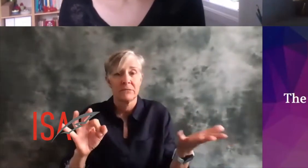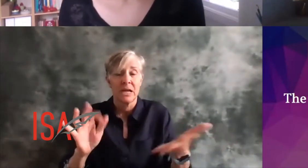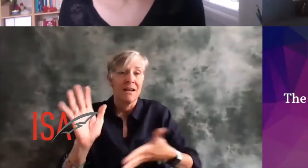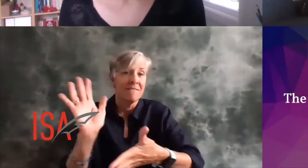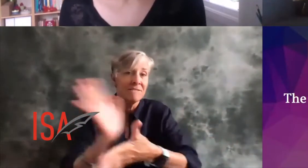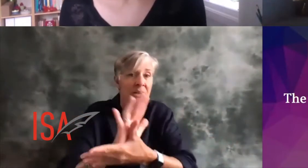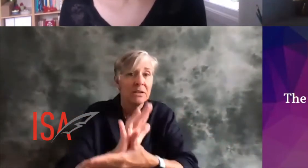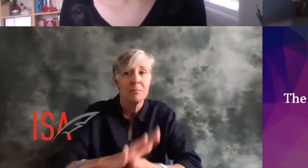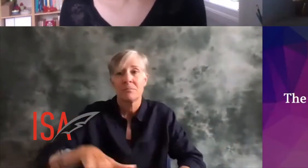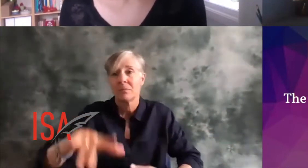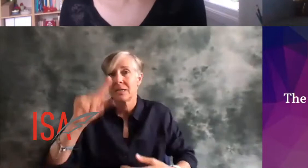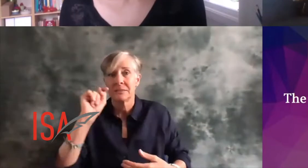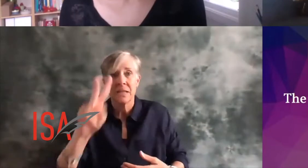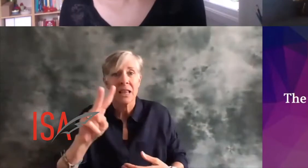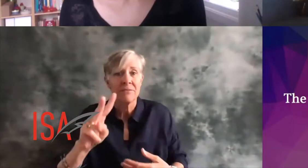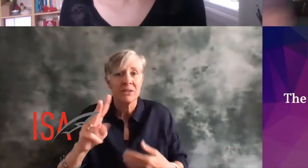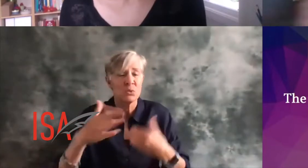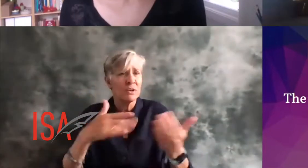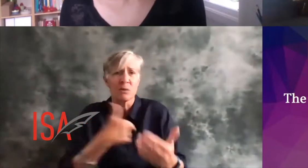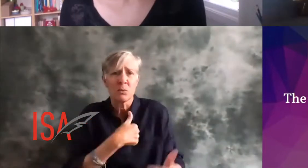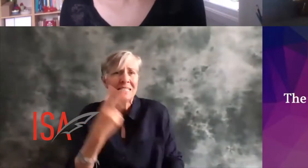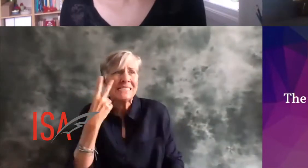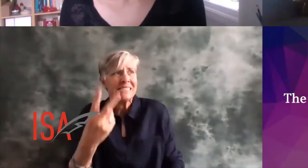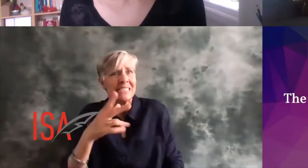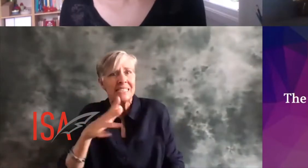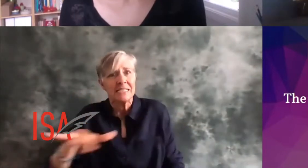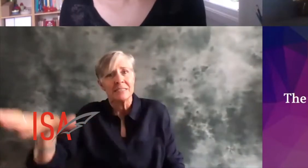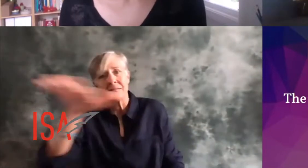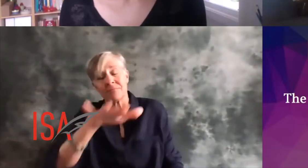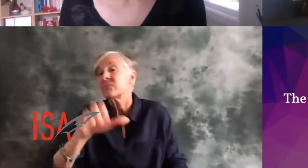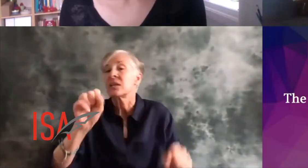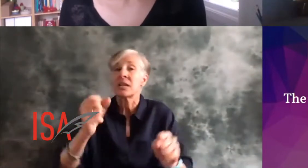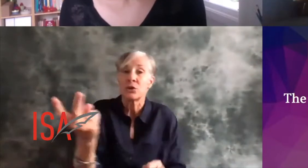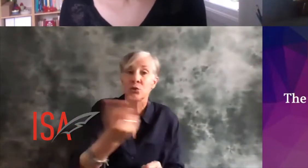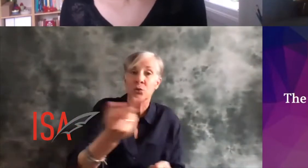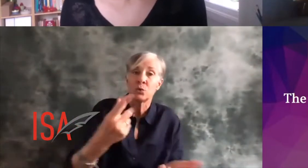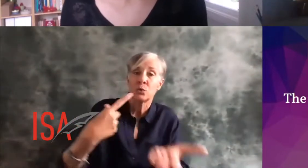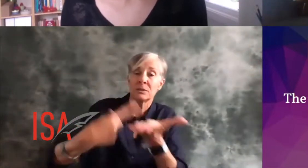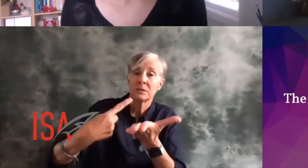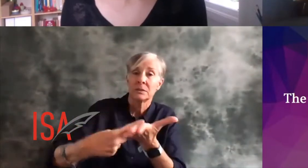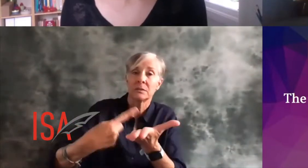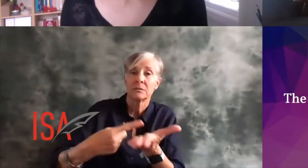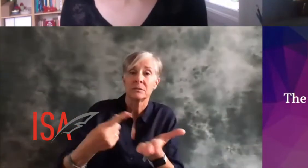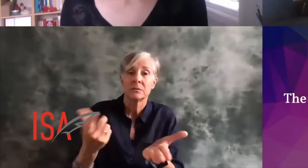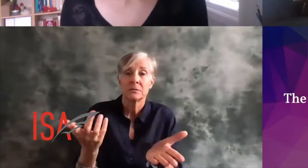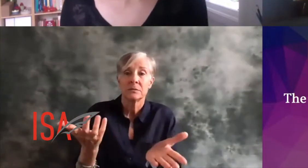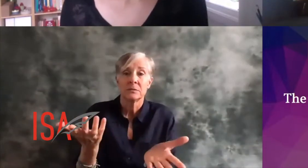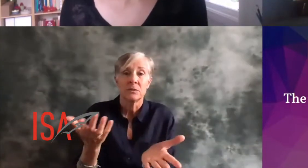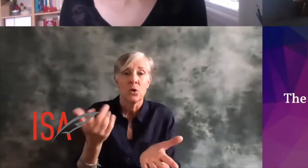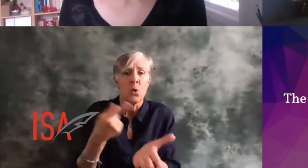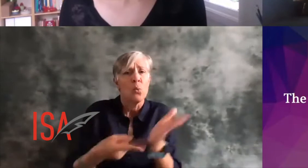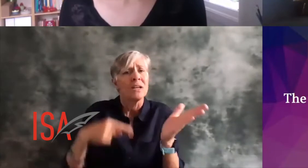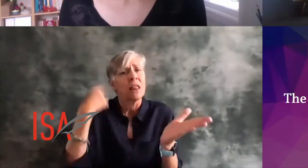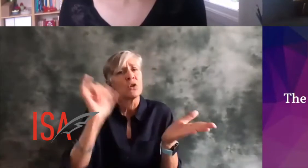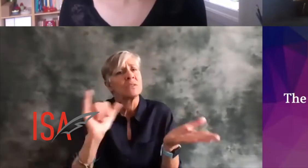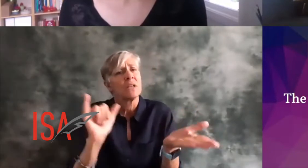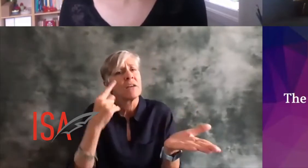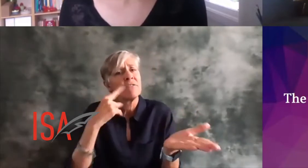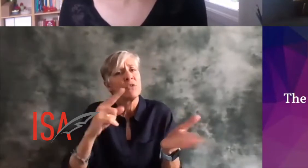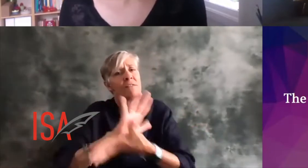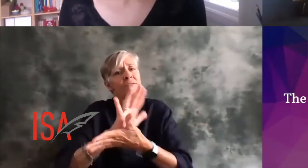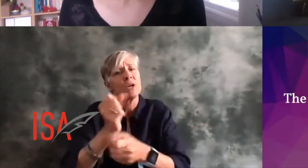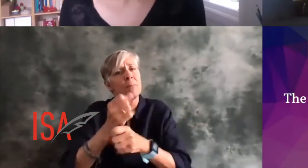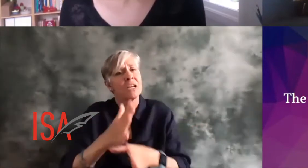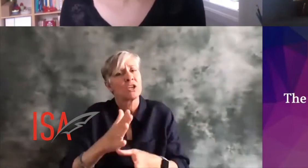film, television, what we're seeing out there. Can you guys talk about what this looks like for filmmakers